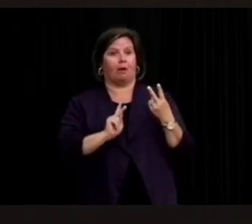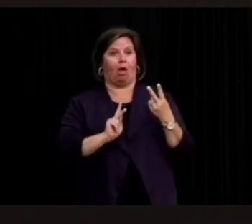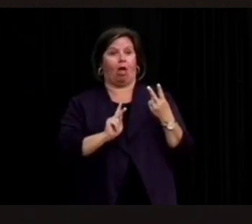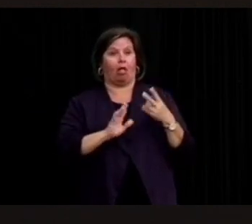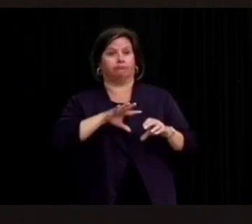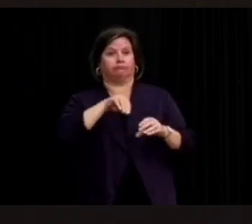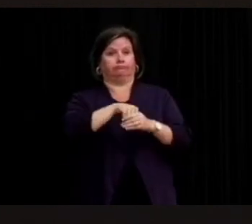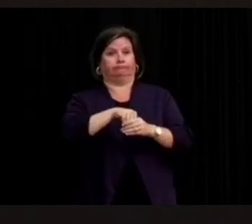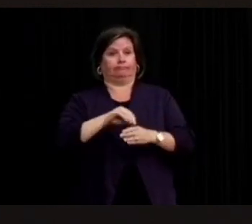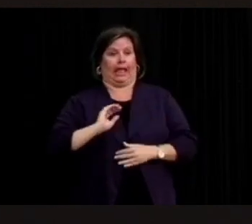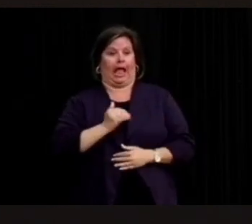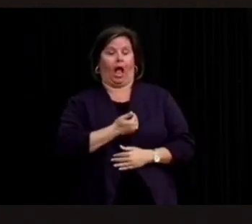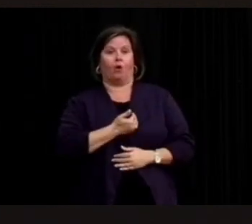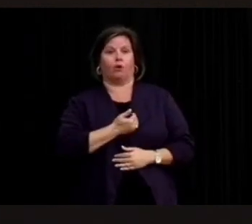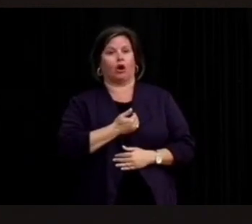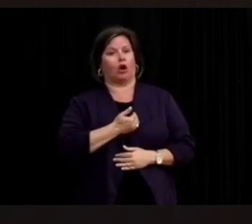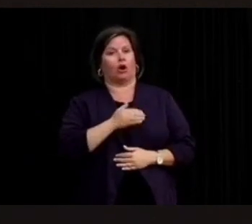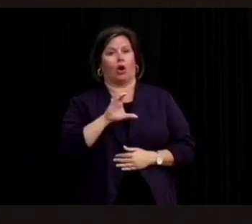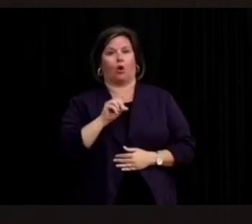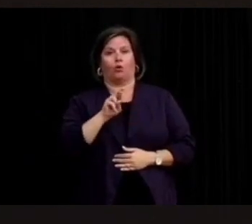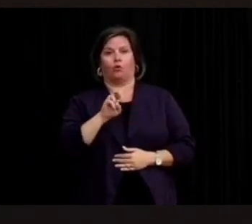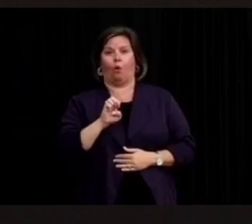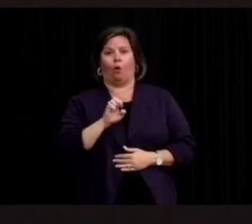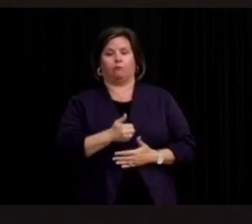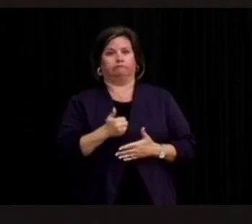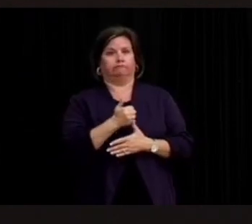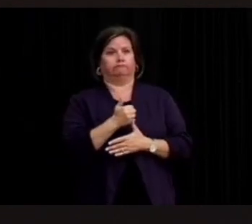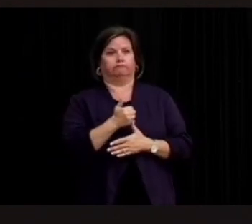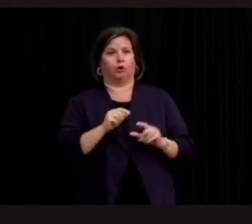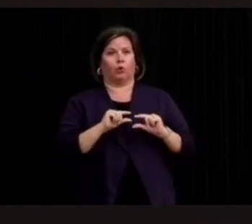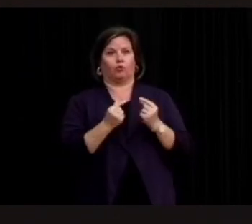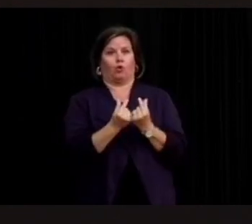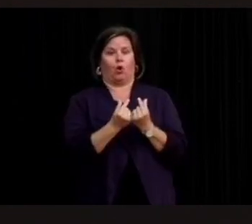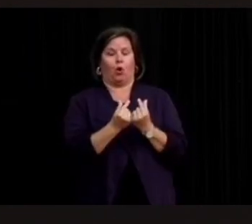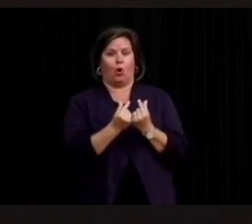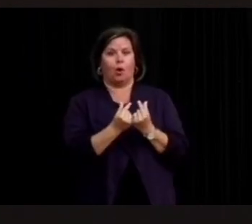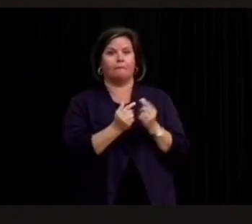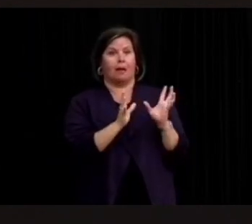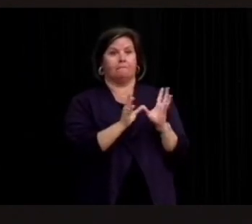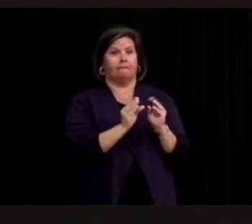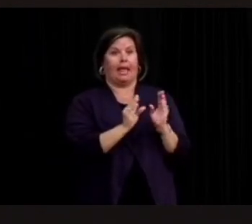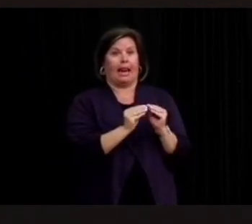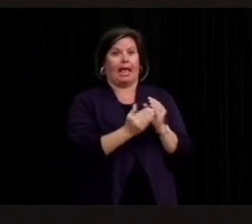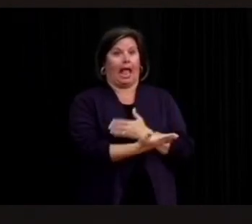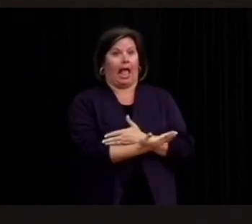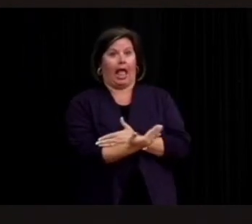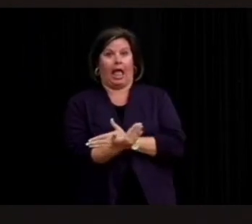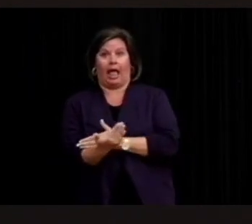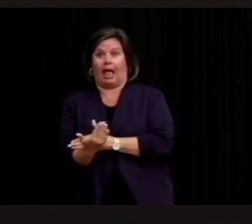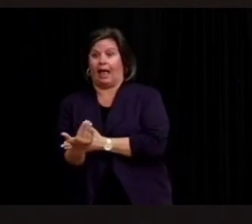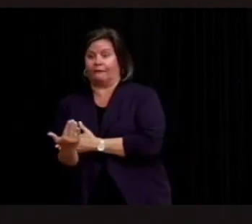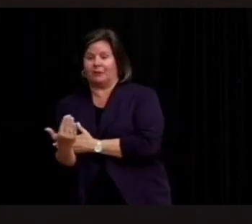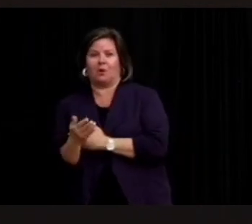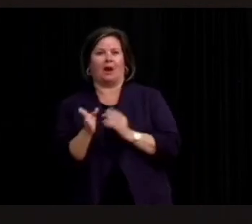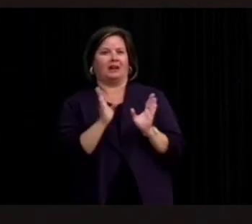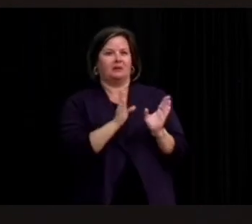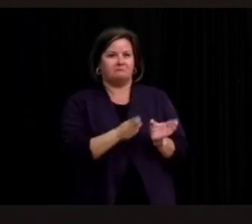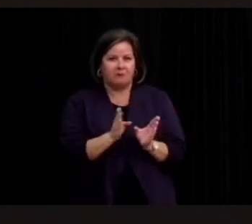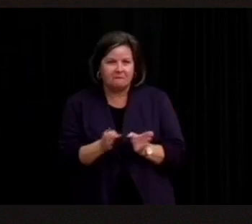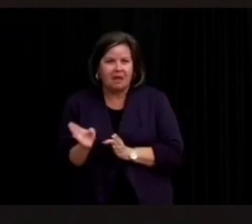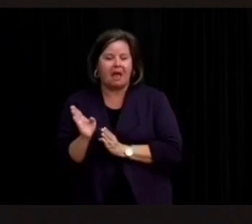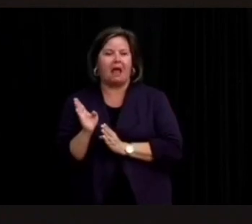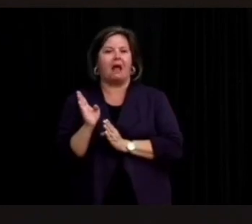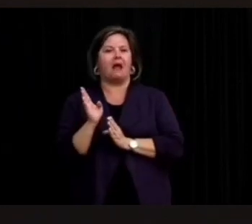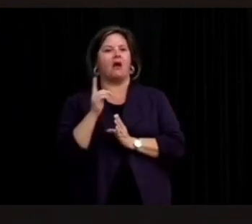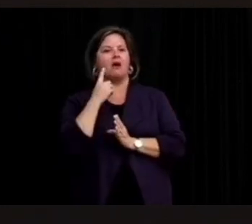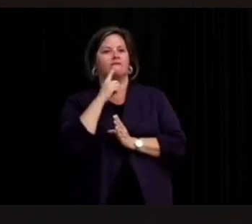group that has been working. We were literally meeting every single morning to prepare, to plan for